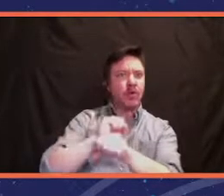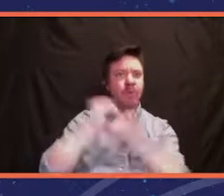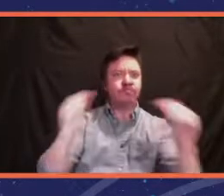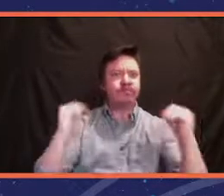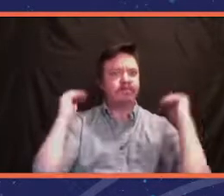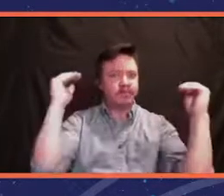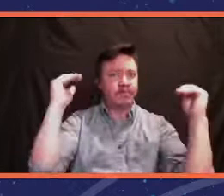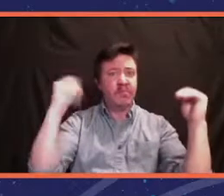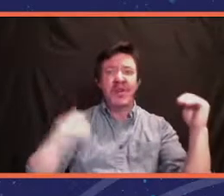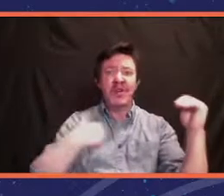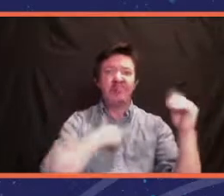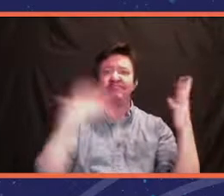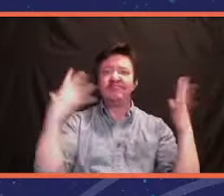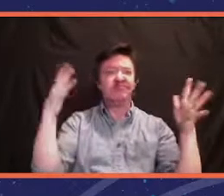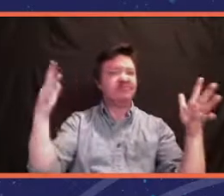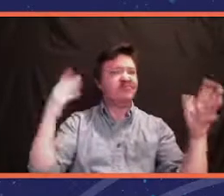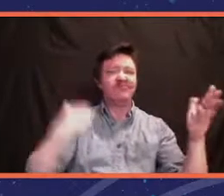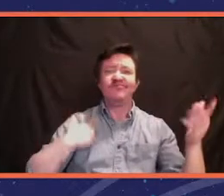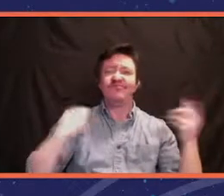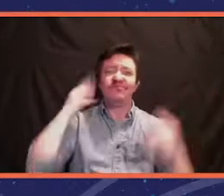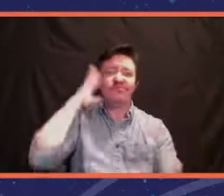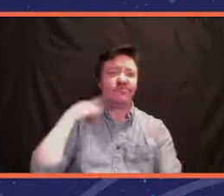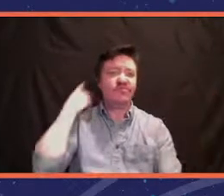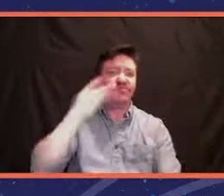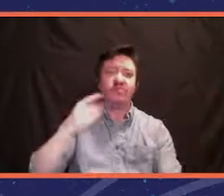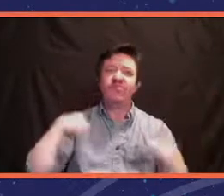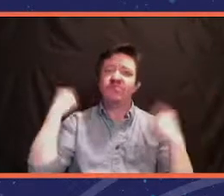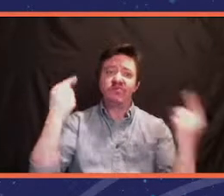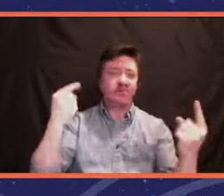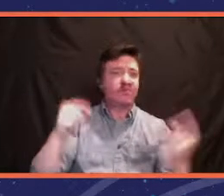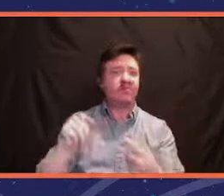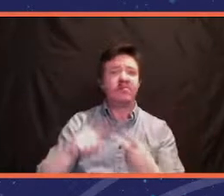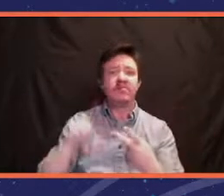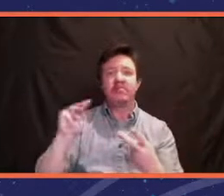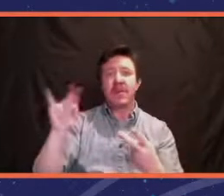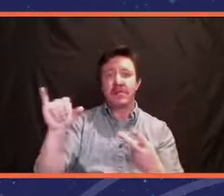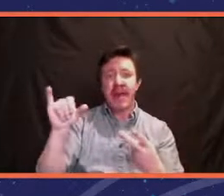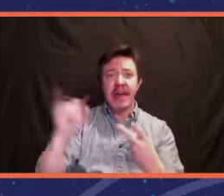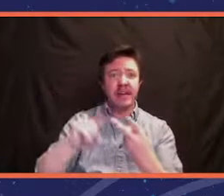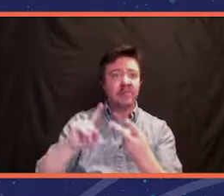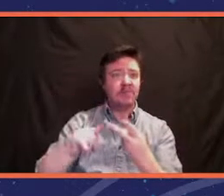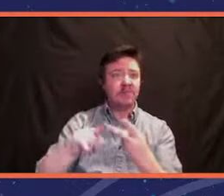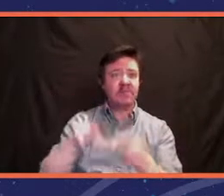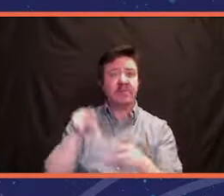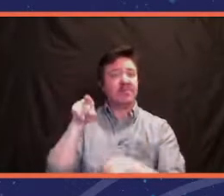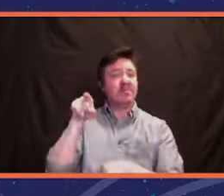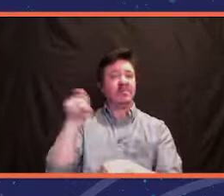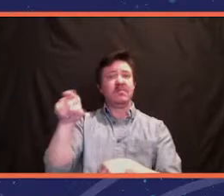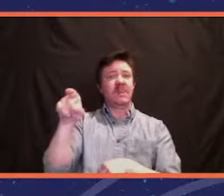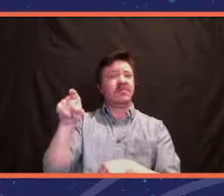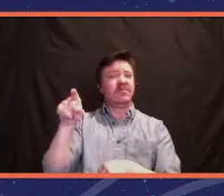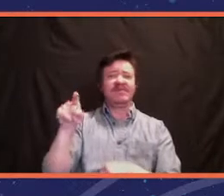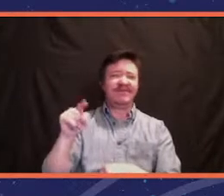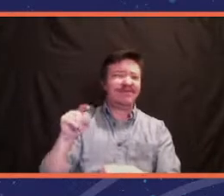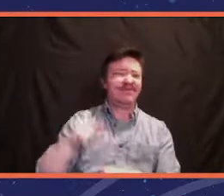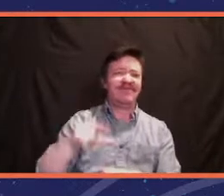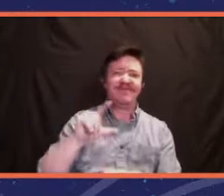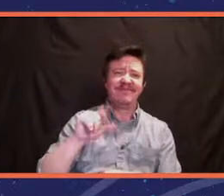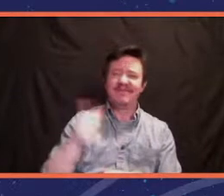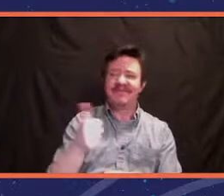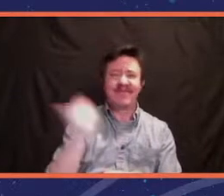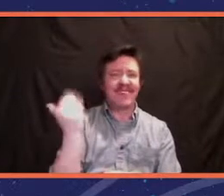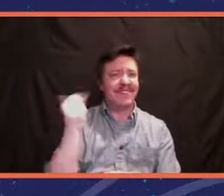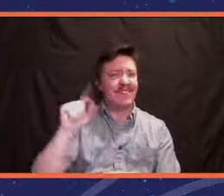this and it's been, you know, I mean, Maddie has been on the path for decades. And so it's a lot of different